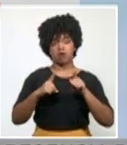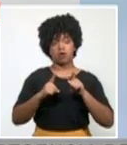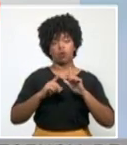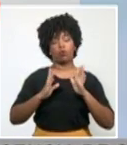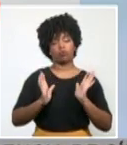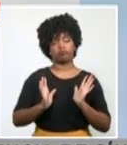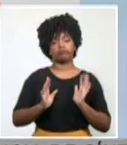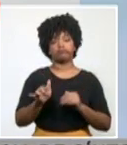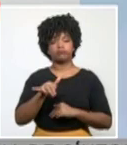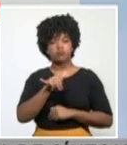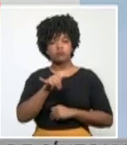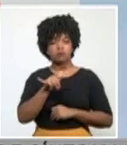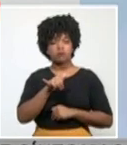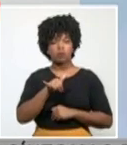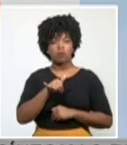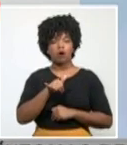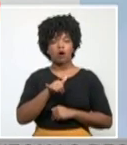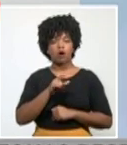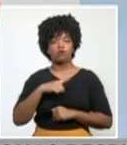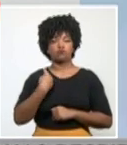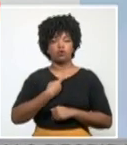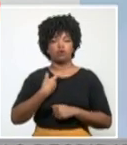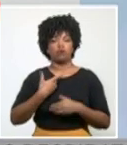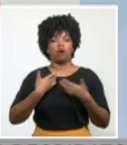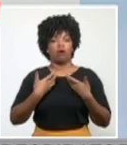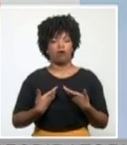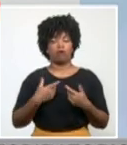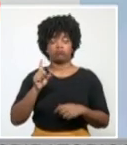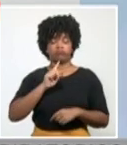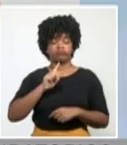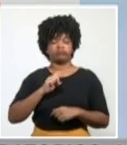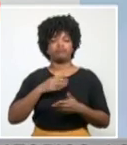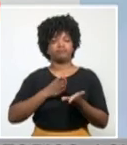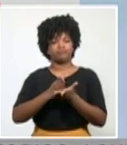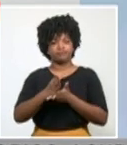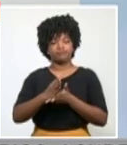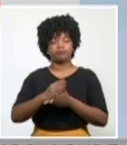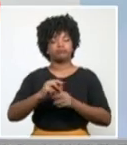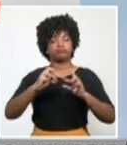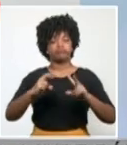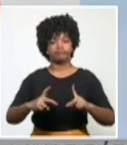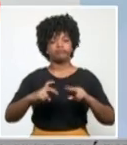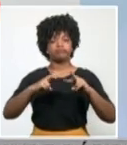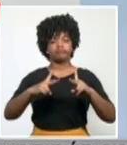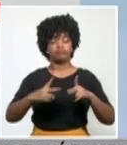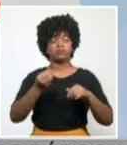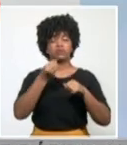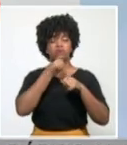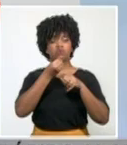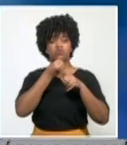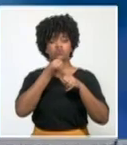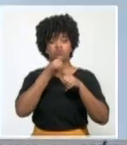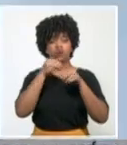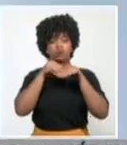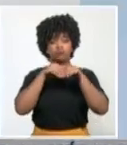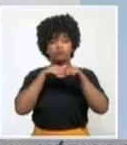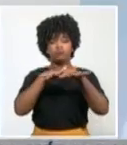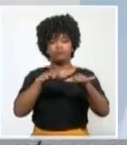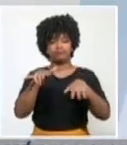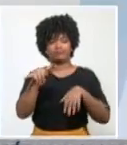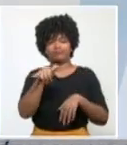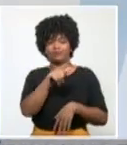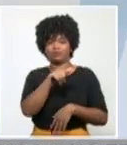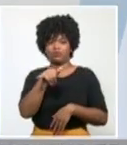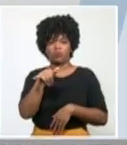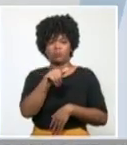stress that the possibilities of contagion are just the same, and the measures of protection should remain as strict as in the